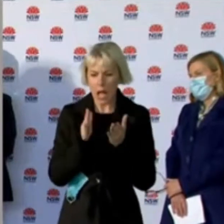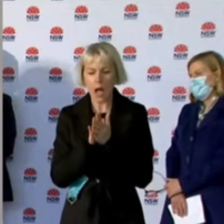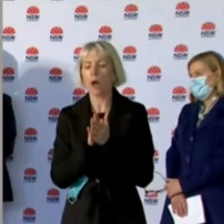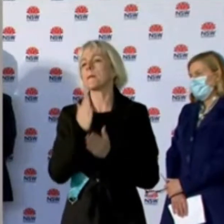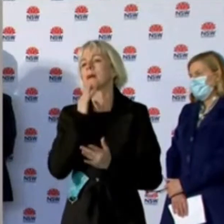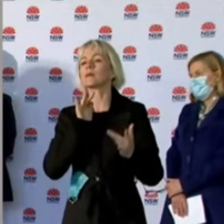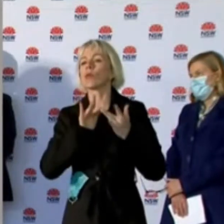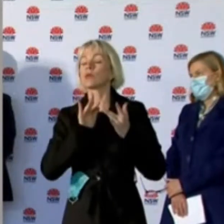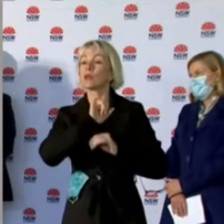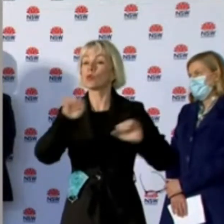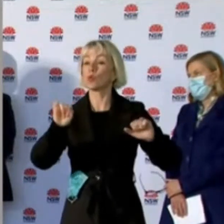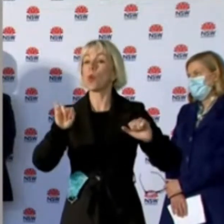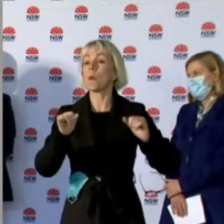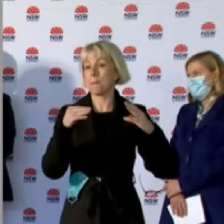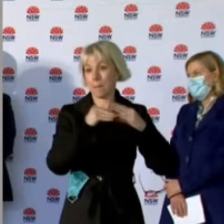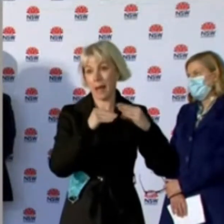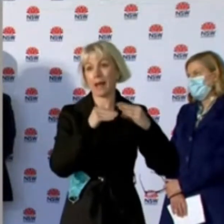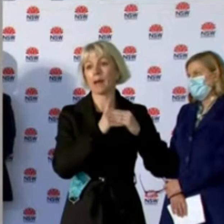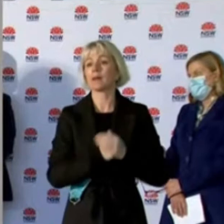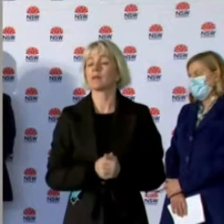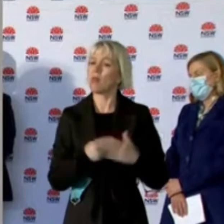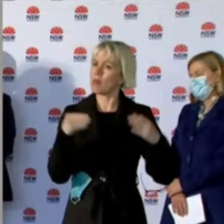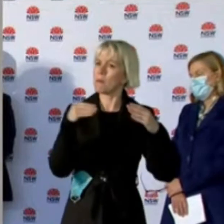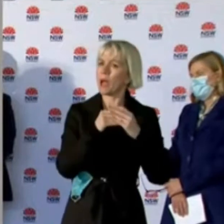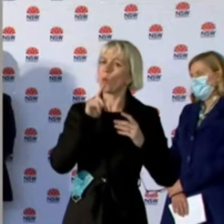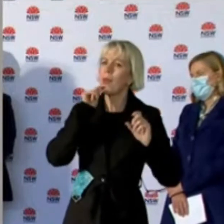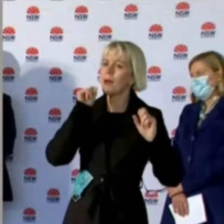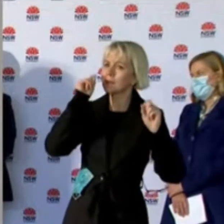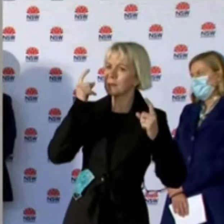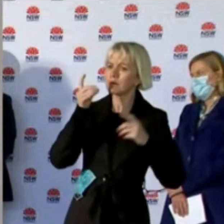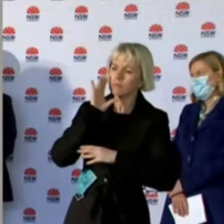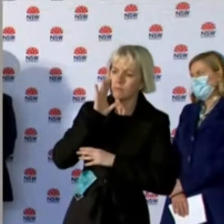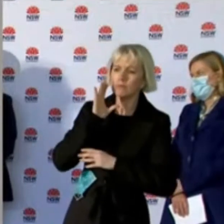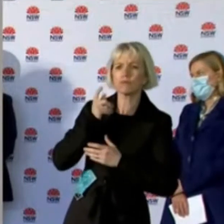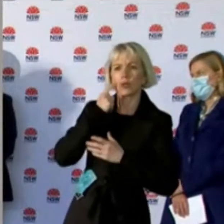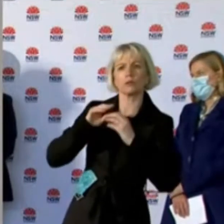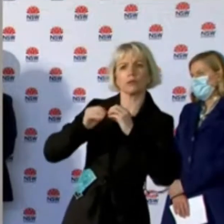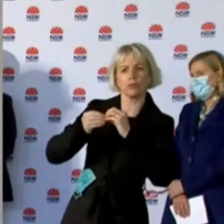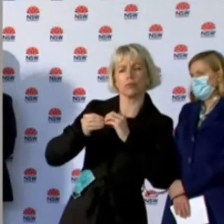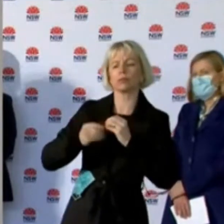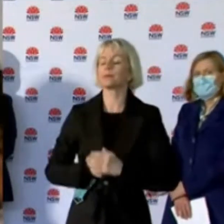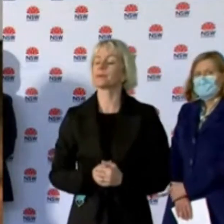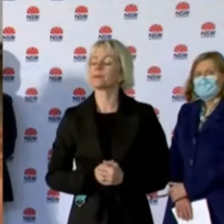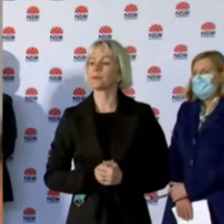to make sure we reduce the pressure, reduce stress, and get out stronger the other side. Thanks. Can you please